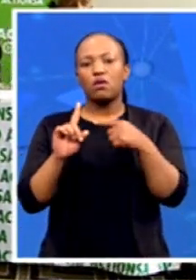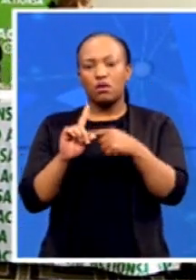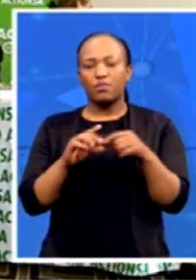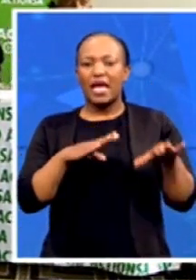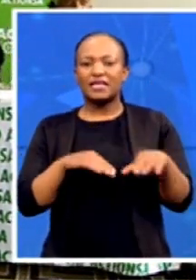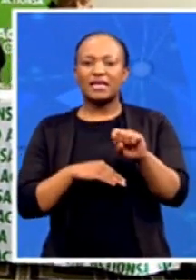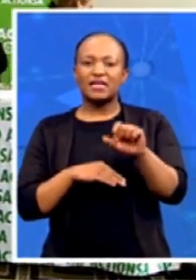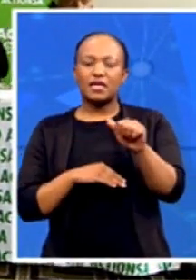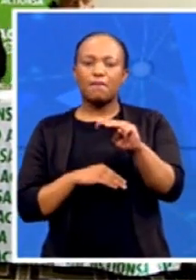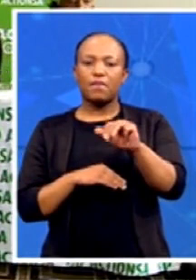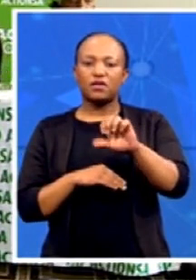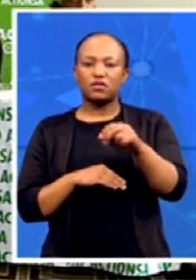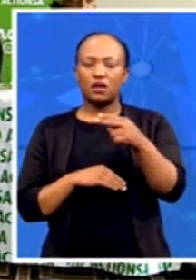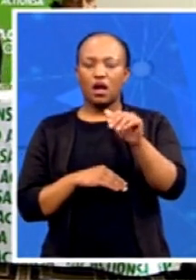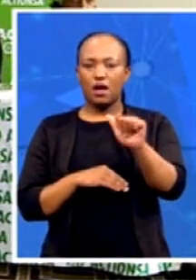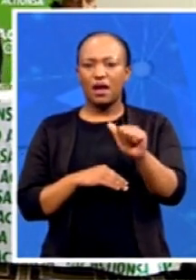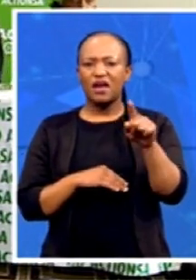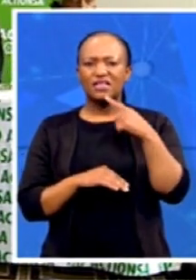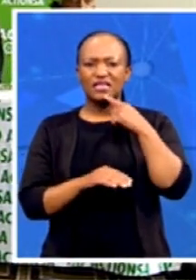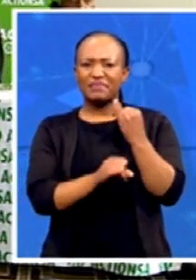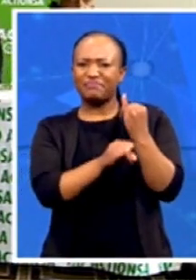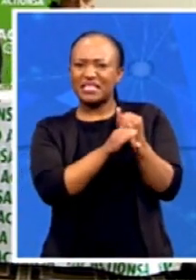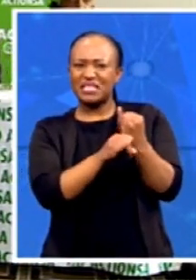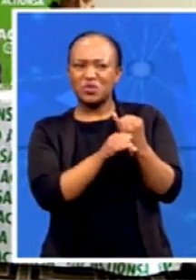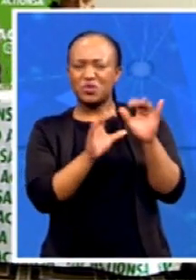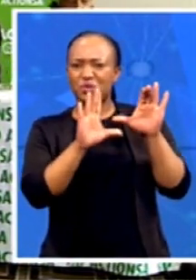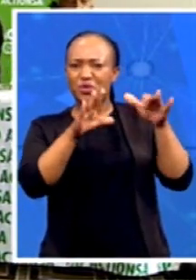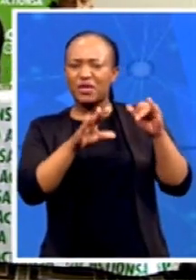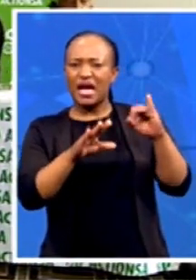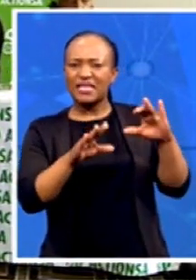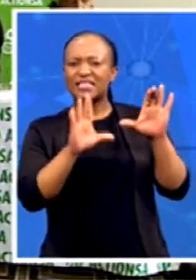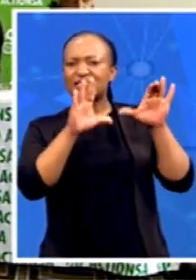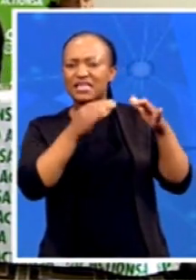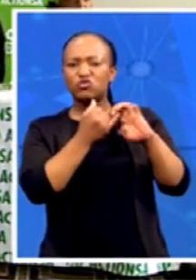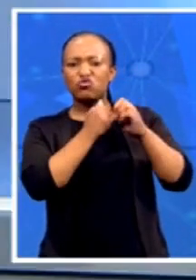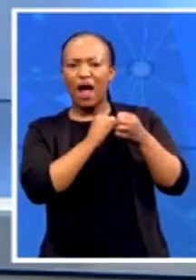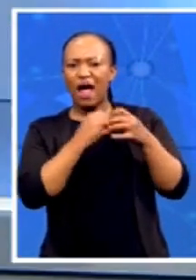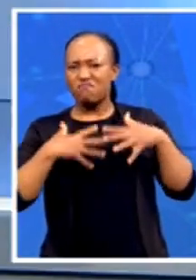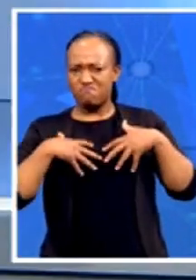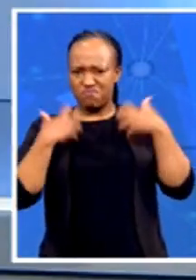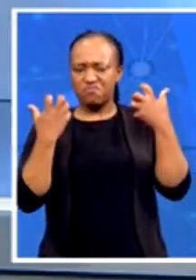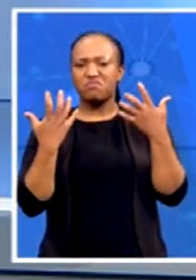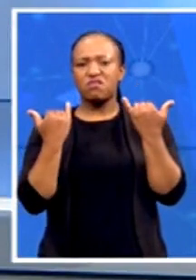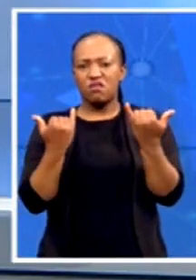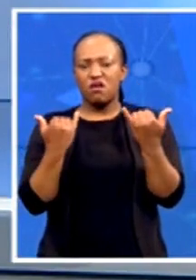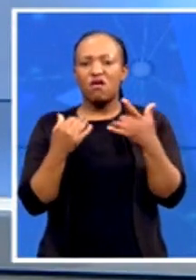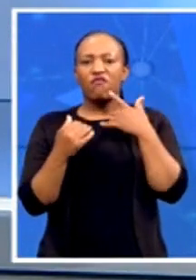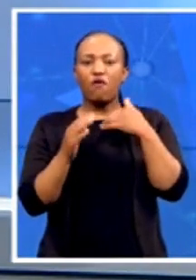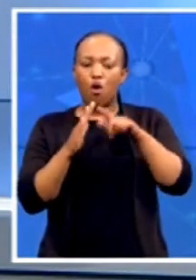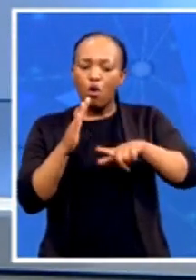says the IEC are frustrating his party's efforts to participate in the upcoming local government elections and in the process risking